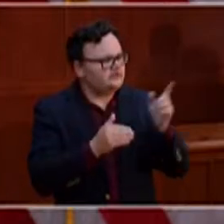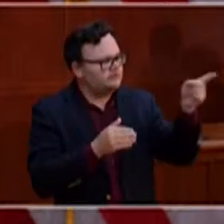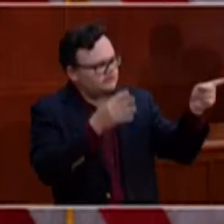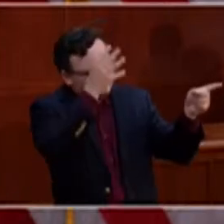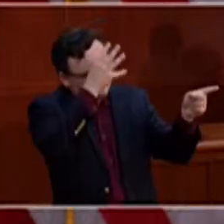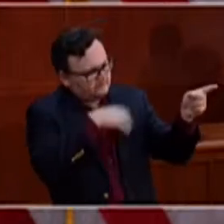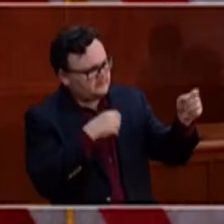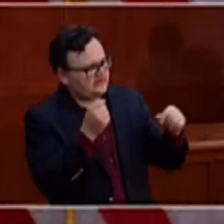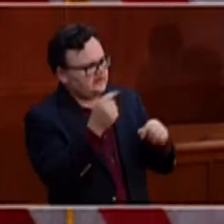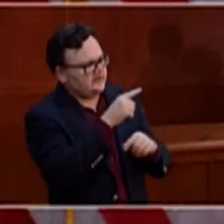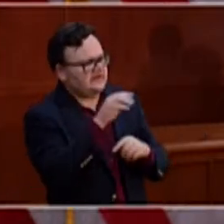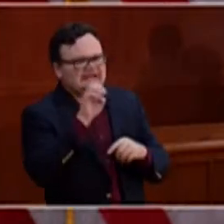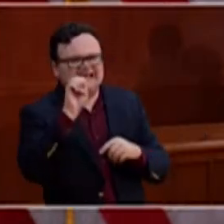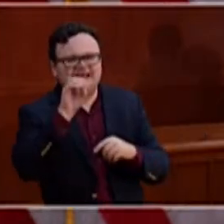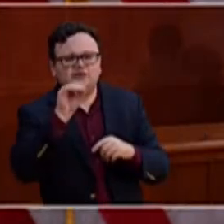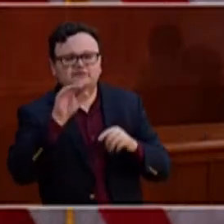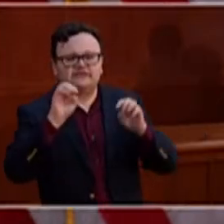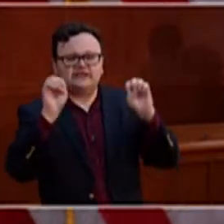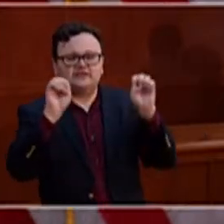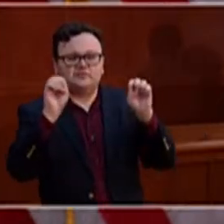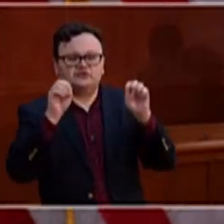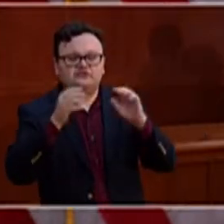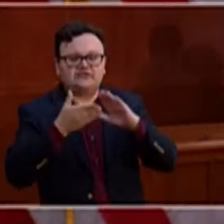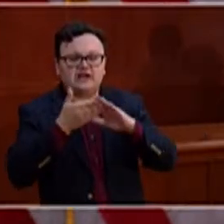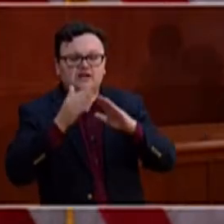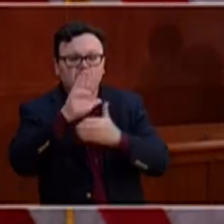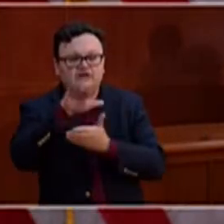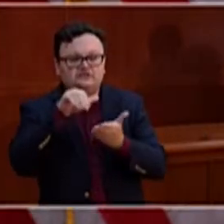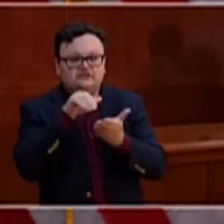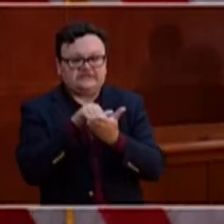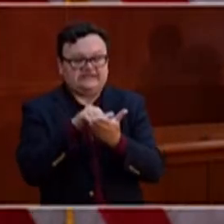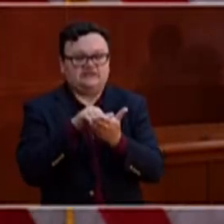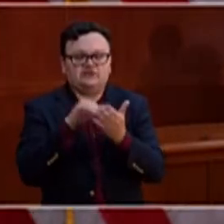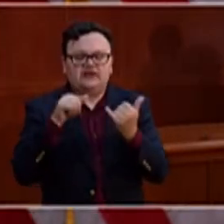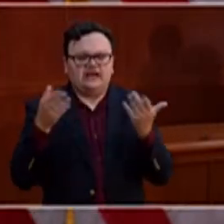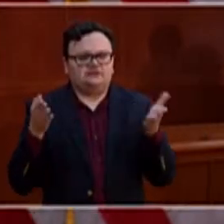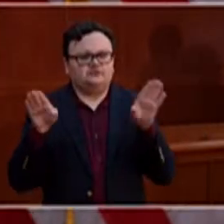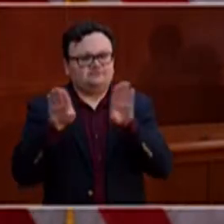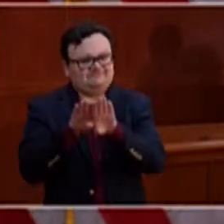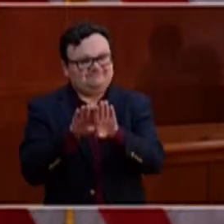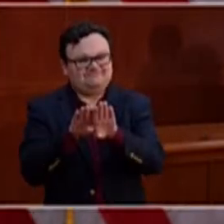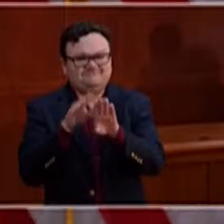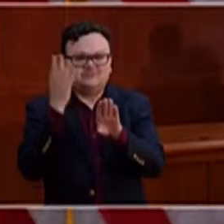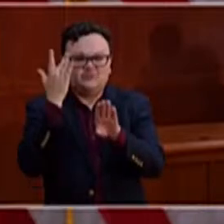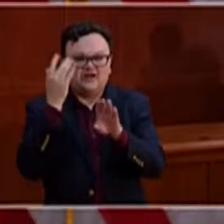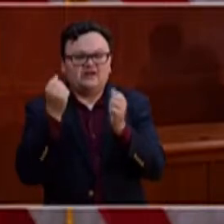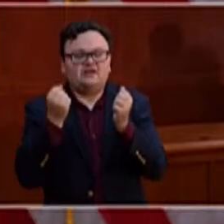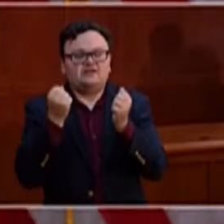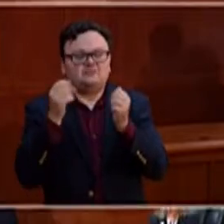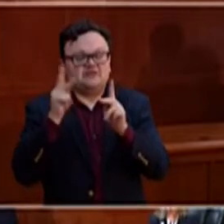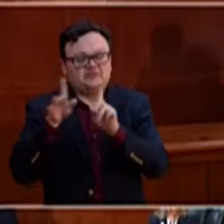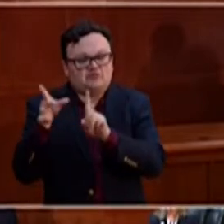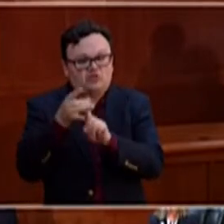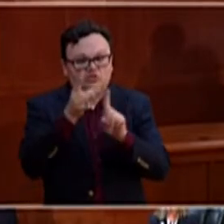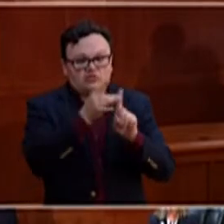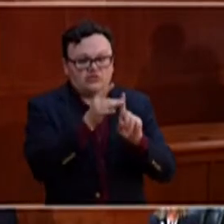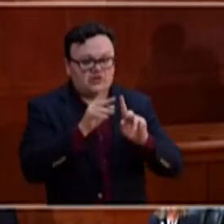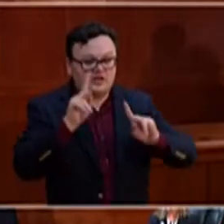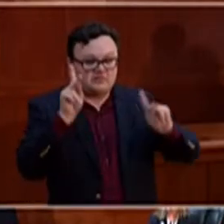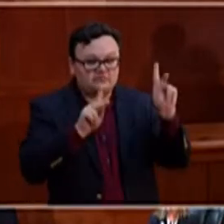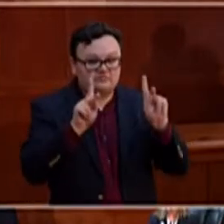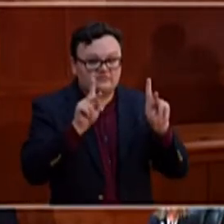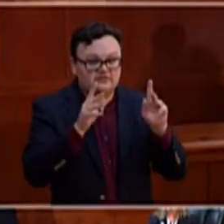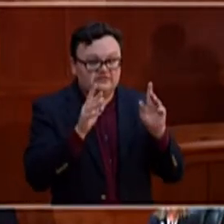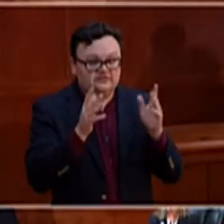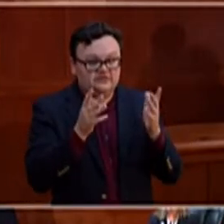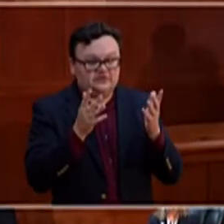Operations Center over the weekend because of a bunch of the positive cases there. Is the state going to be able to handle the pandemic and a major